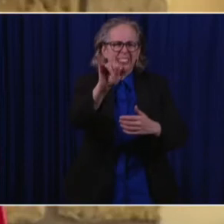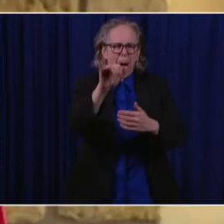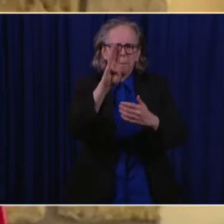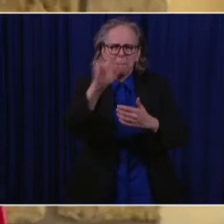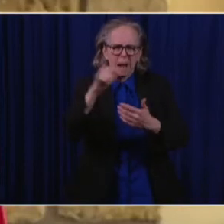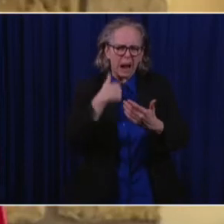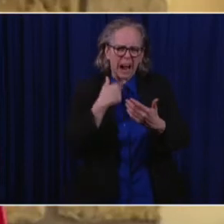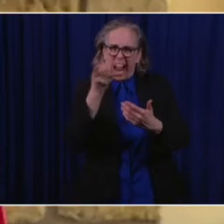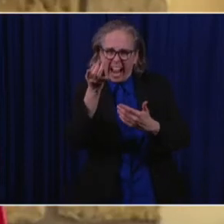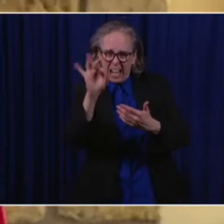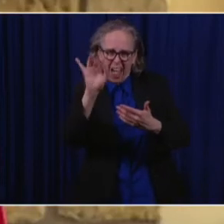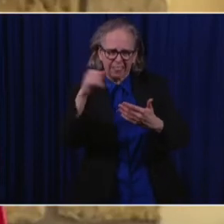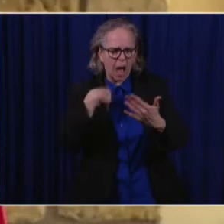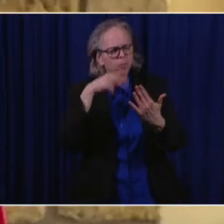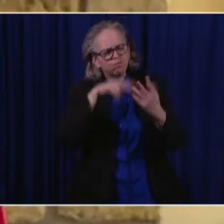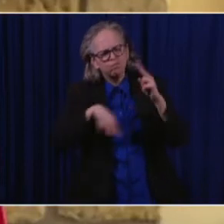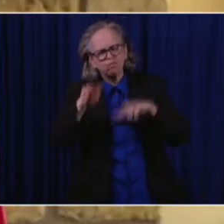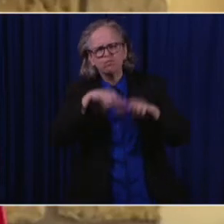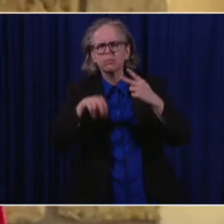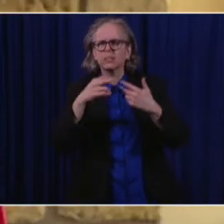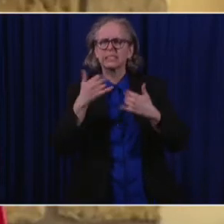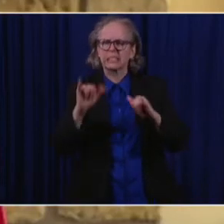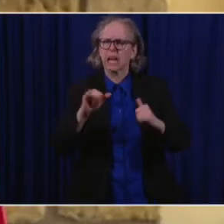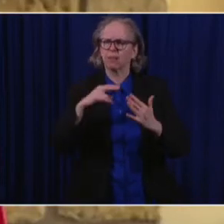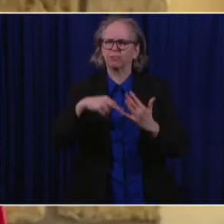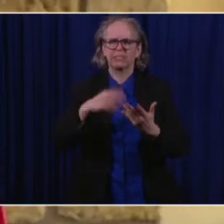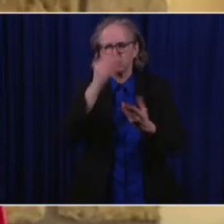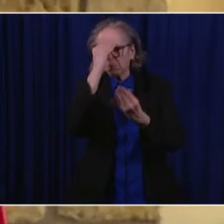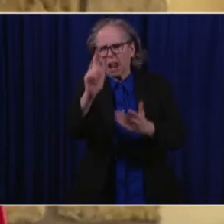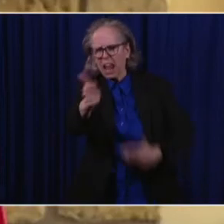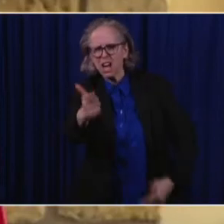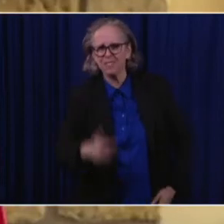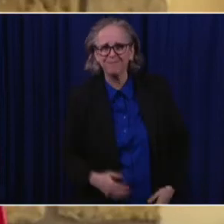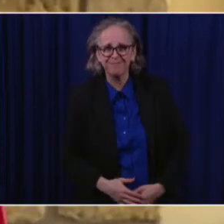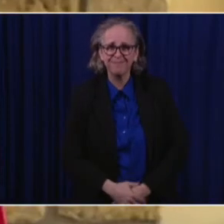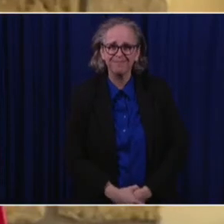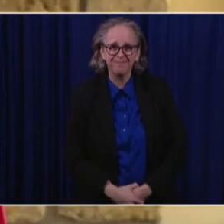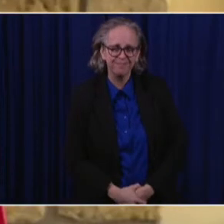Next question is from Andrew Tobias at cleveland.com.